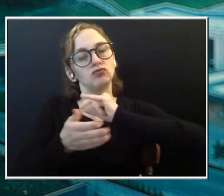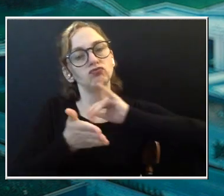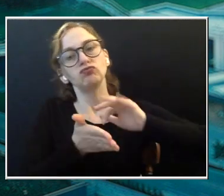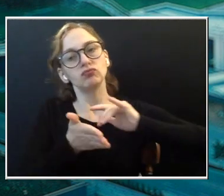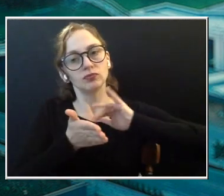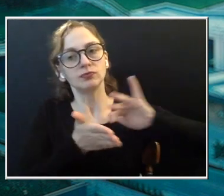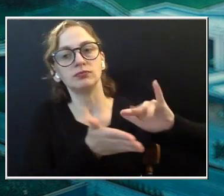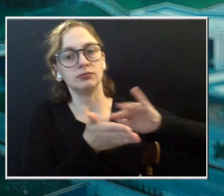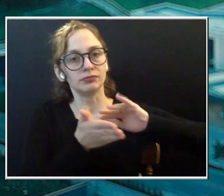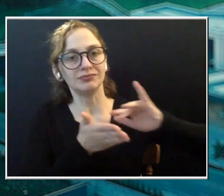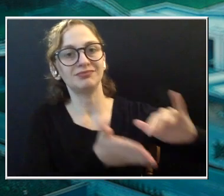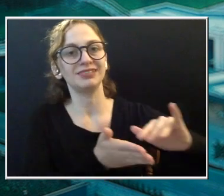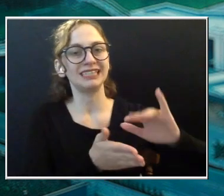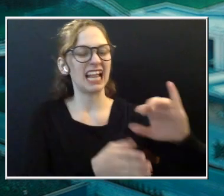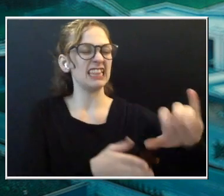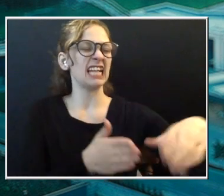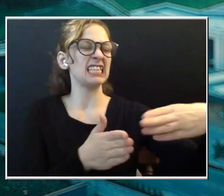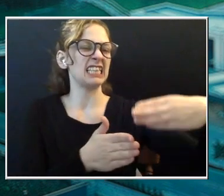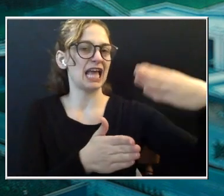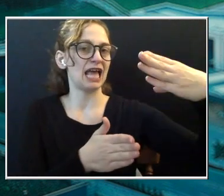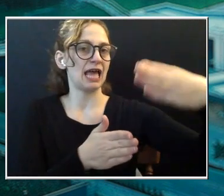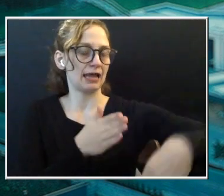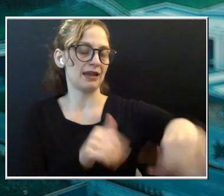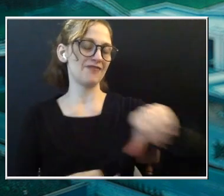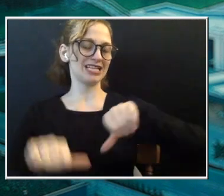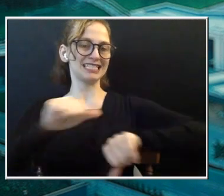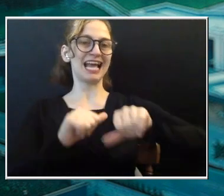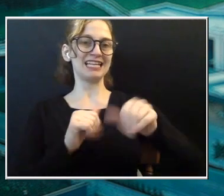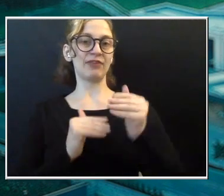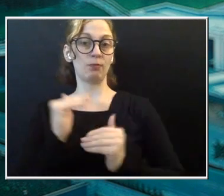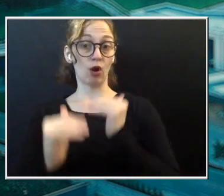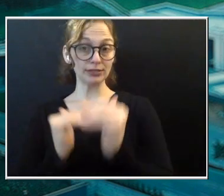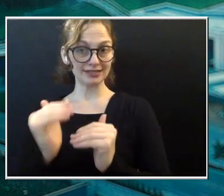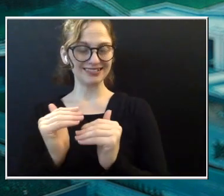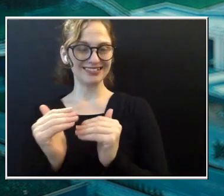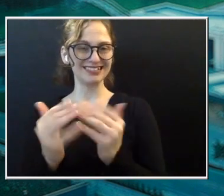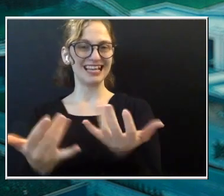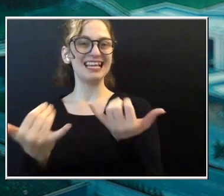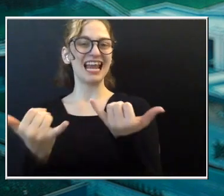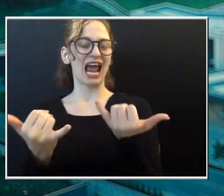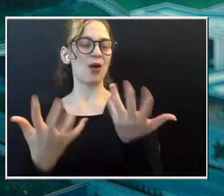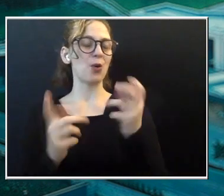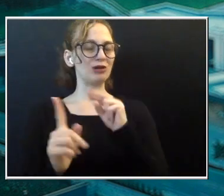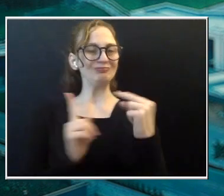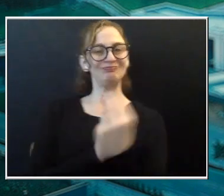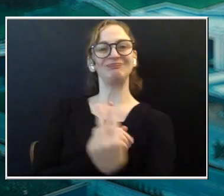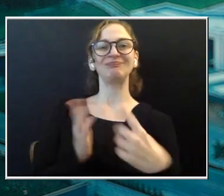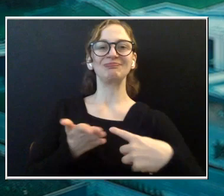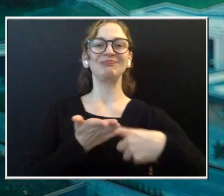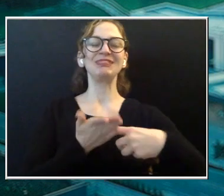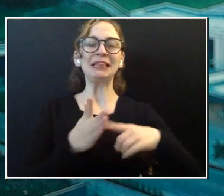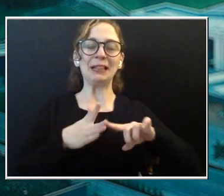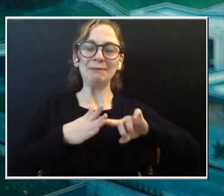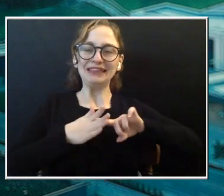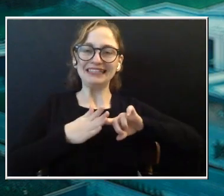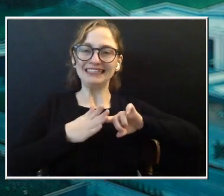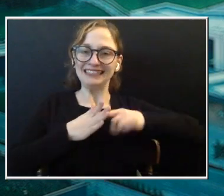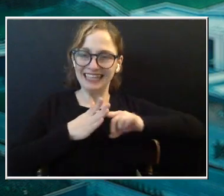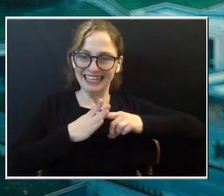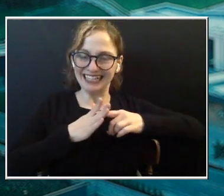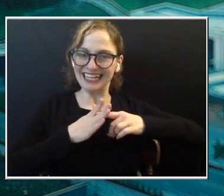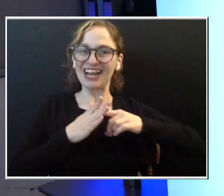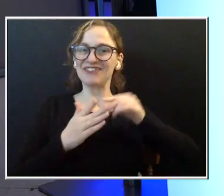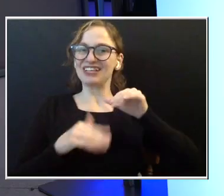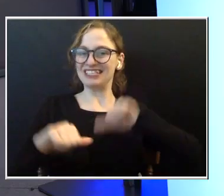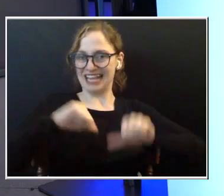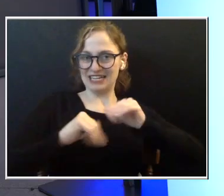scientific process. Now let's talk about the very beginning of the scientific process and how you can participate. With us